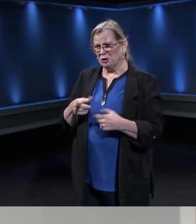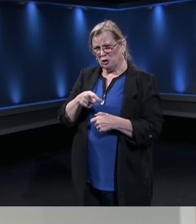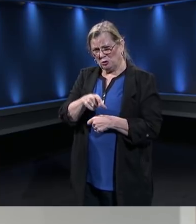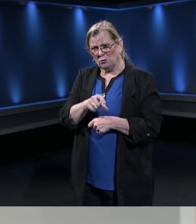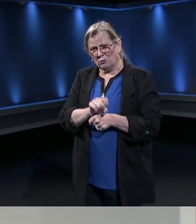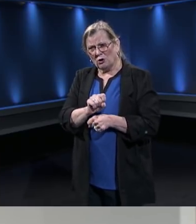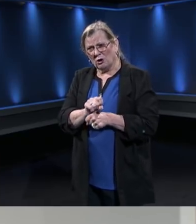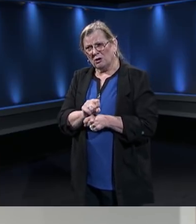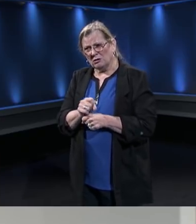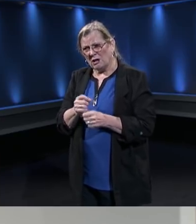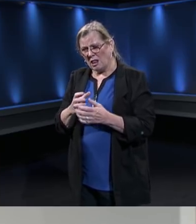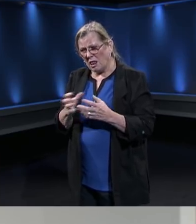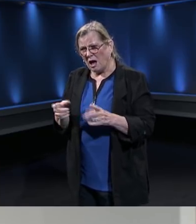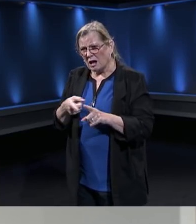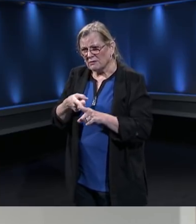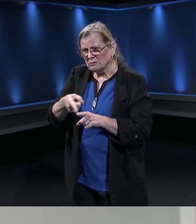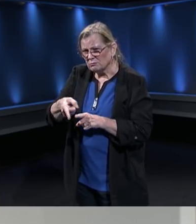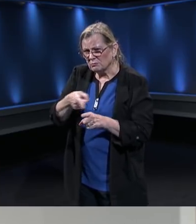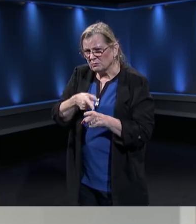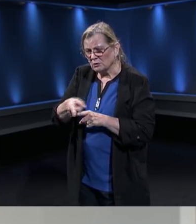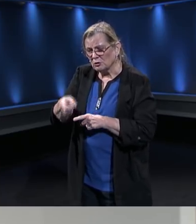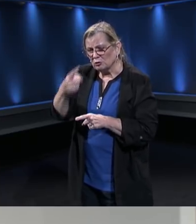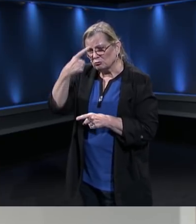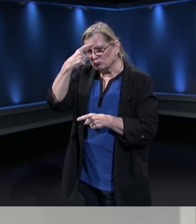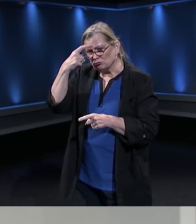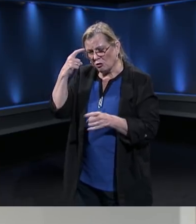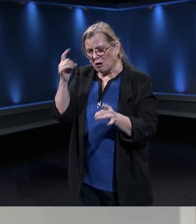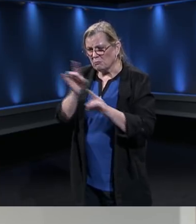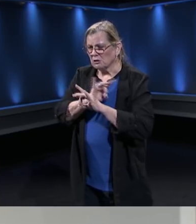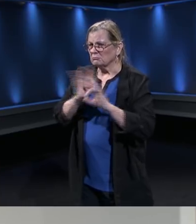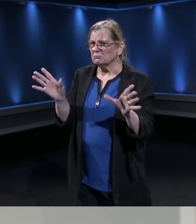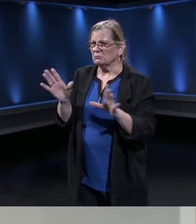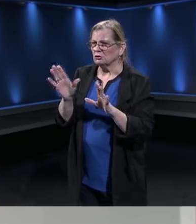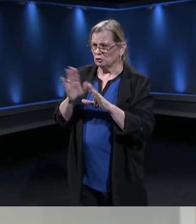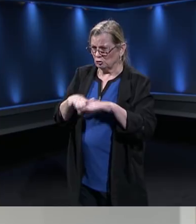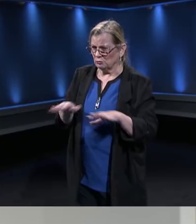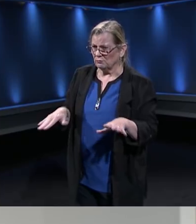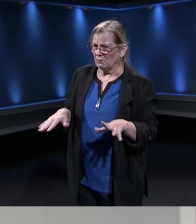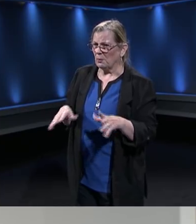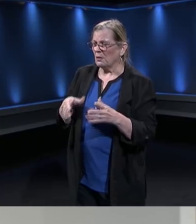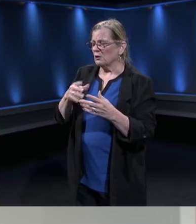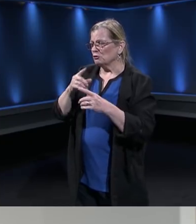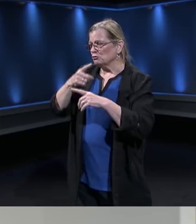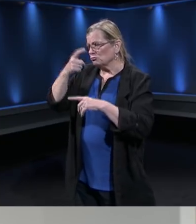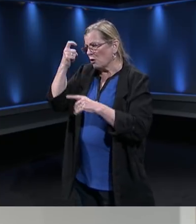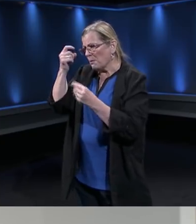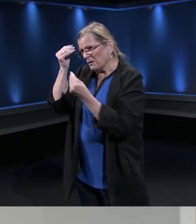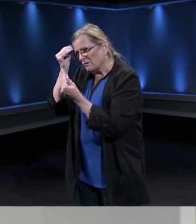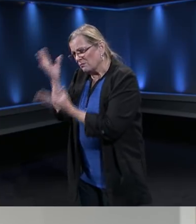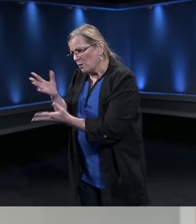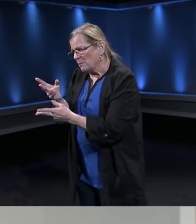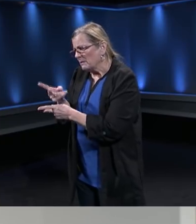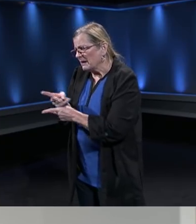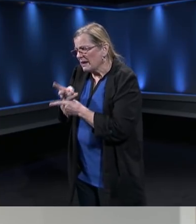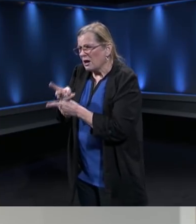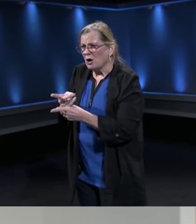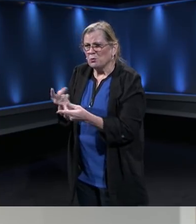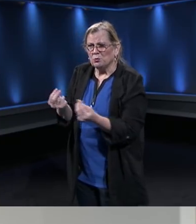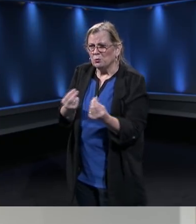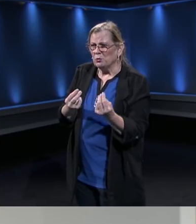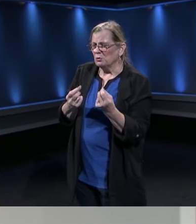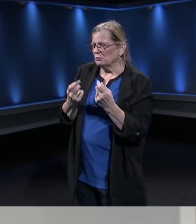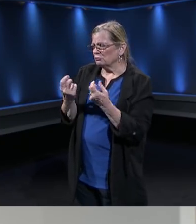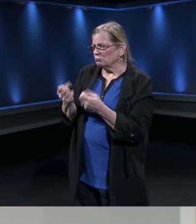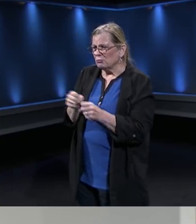is around trauma, trauma-informed care, trauma-informed strategies. Tell me a little bit, because I think right